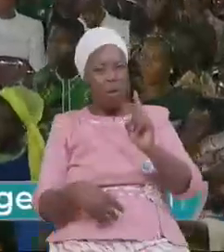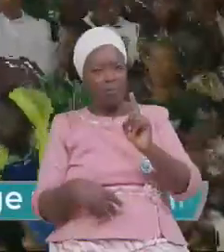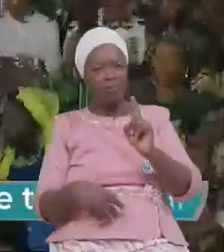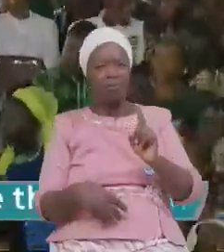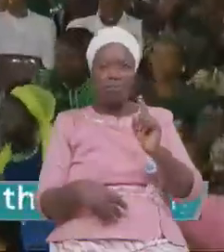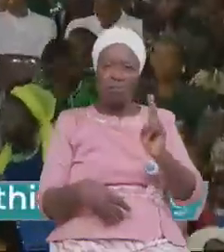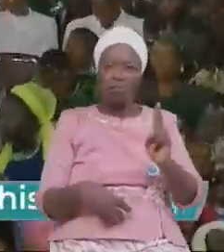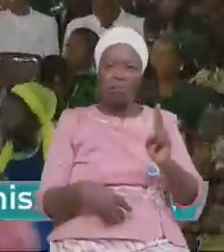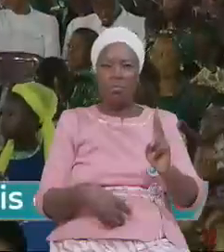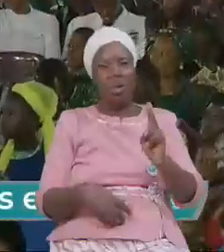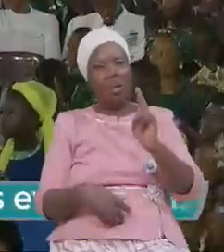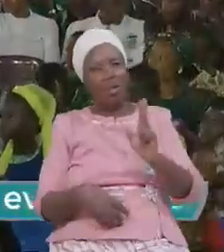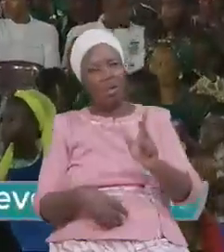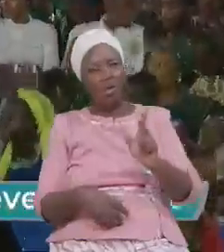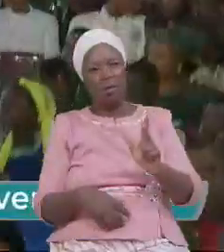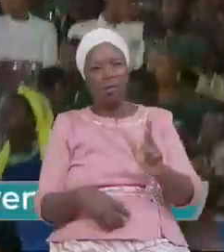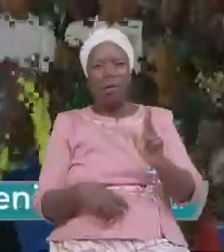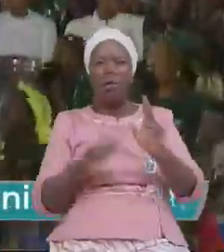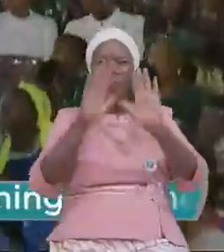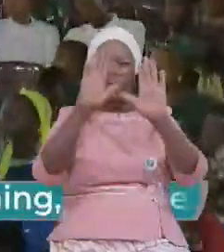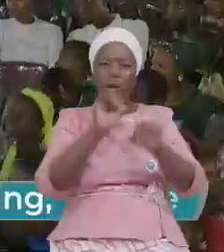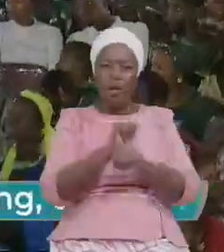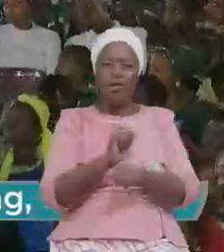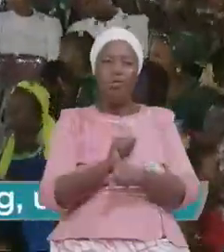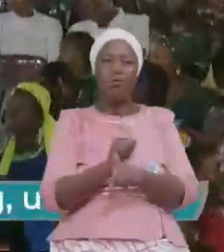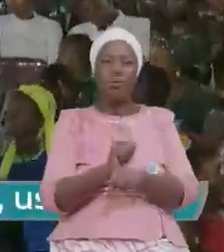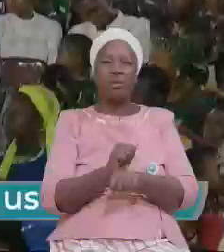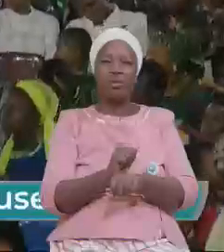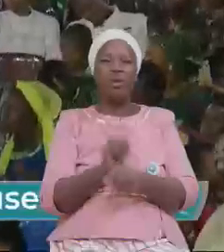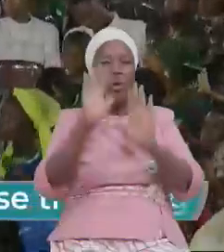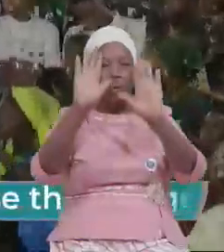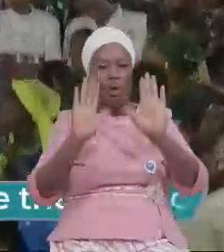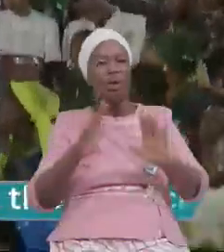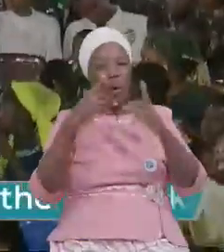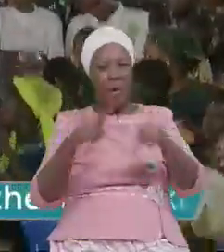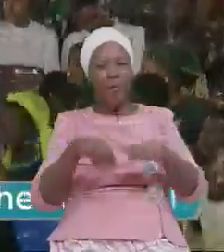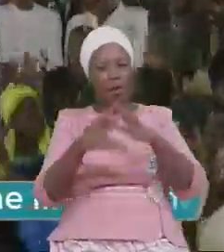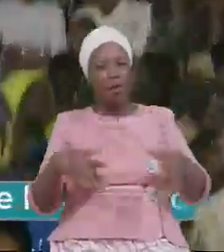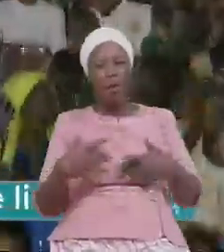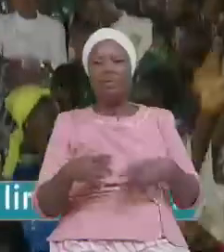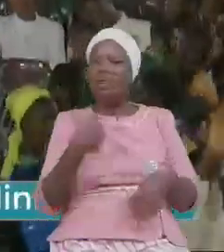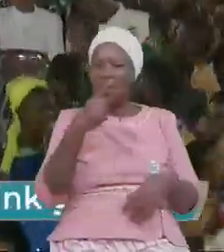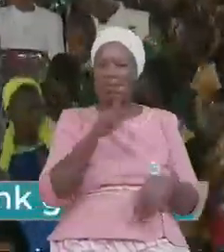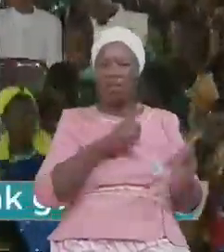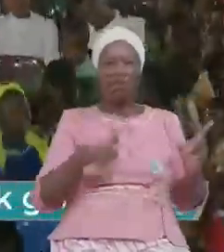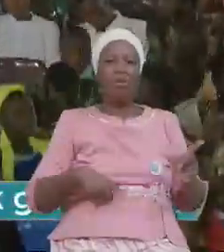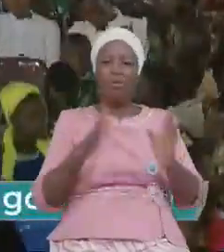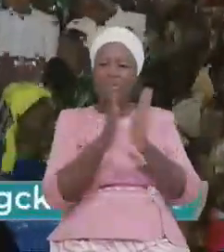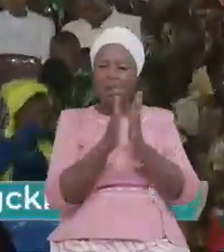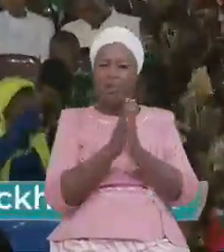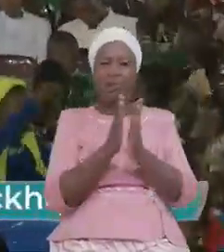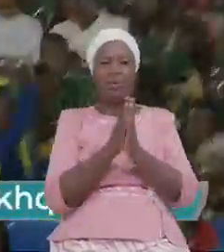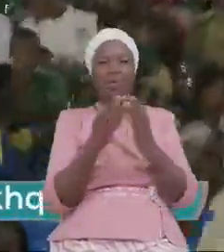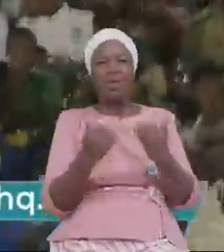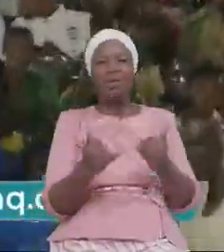1, 2, 3, miracles, signs, and wonders. Tell the Lord. And as the word of God will